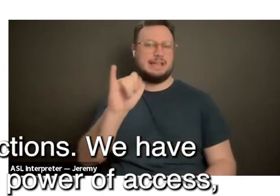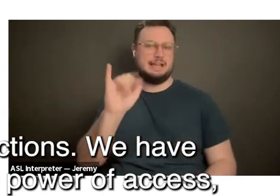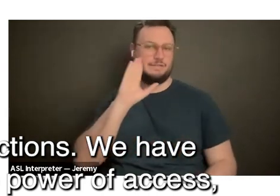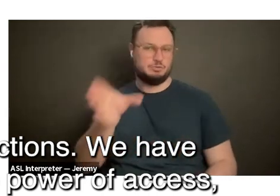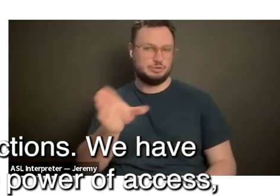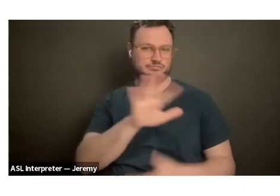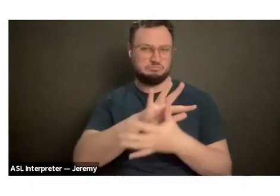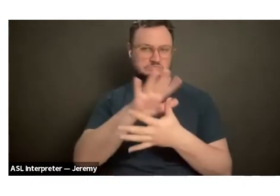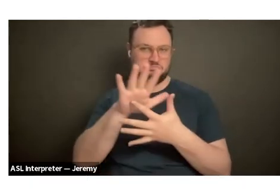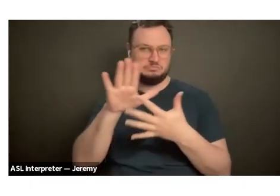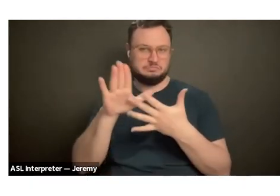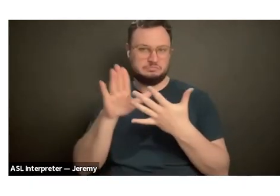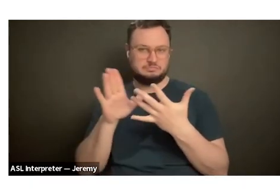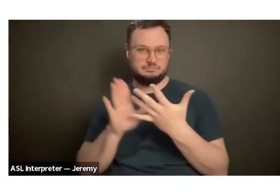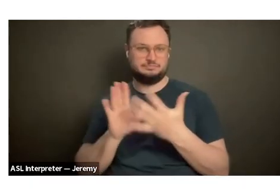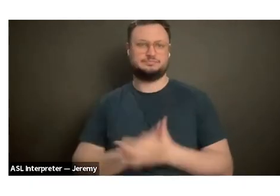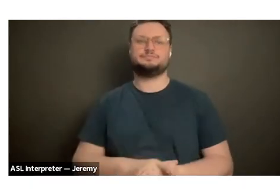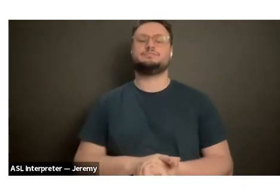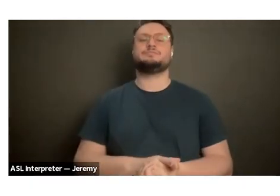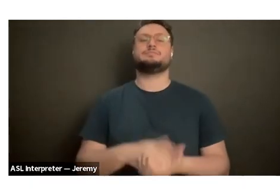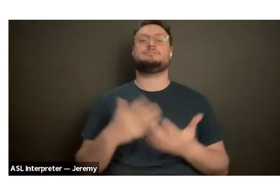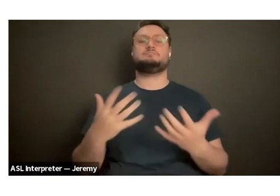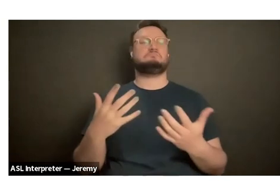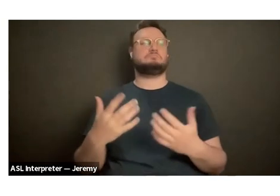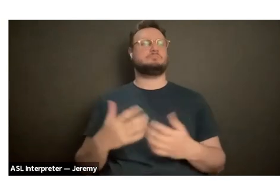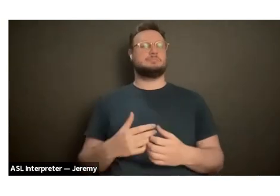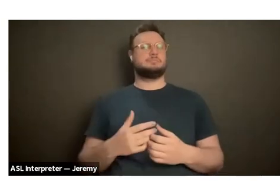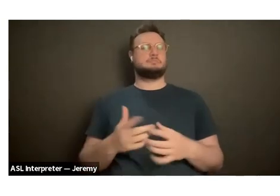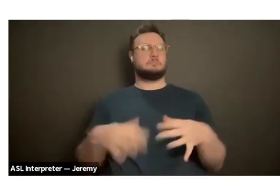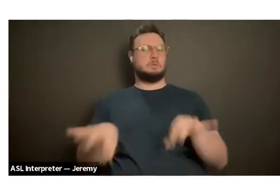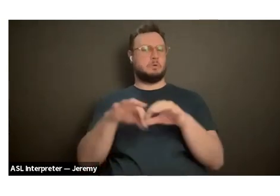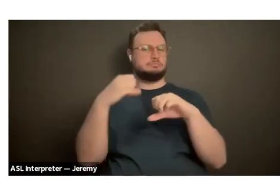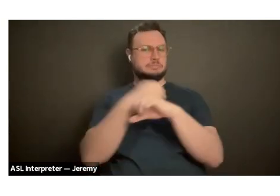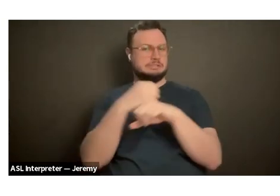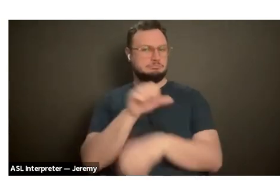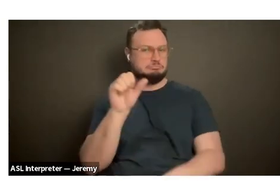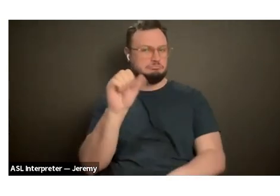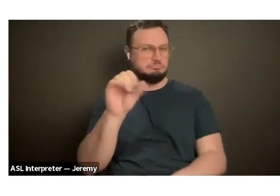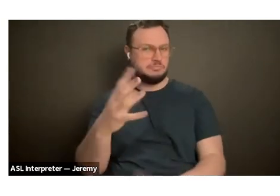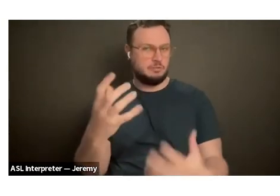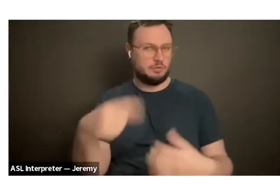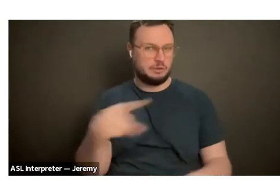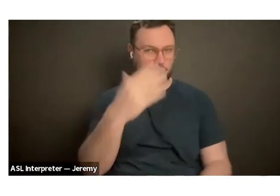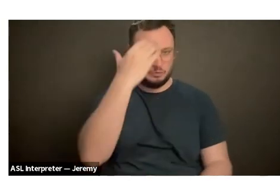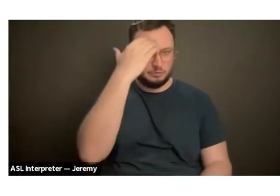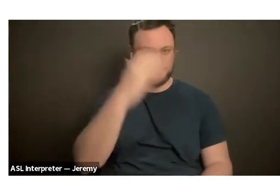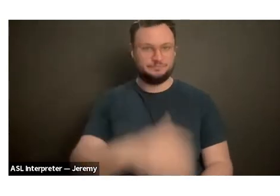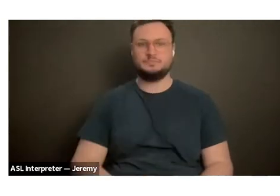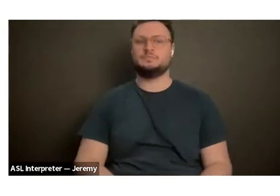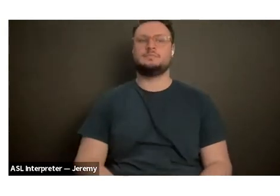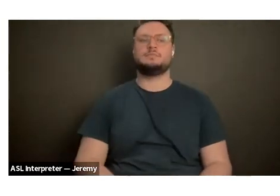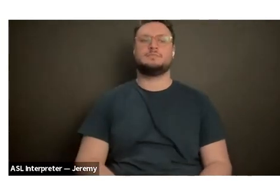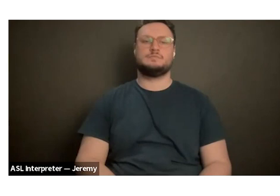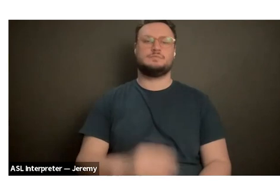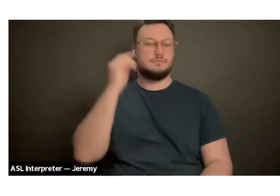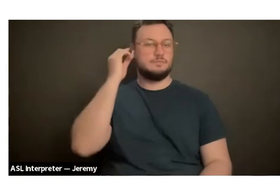I wanted to start very quickly with a few very important stats. And in case you don't know this, so